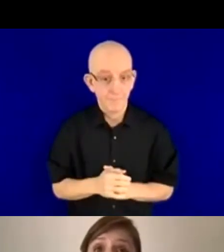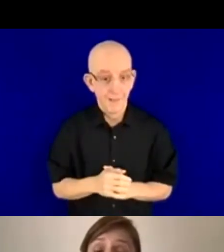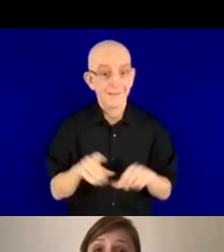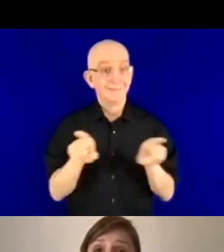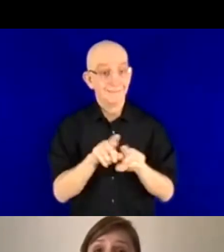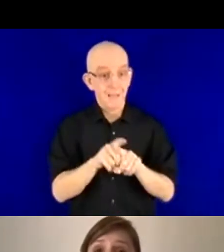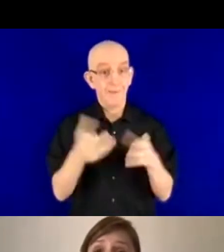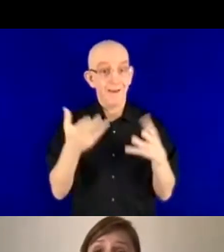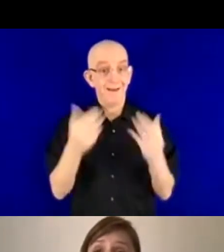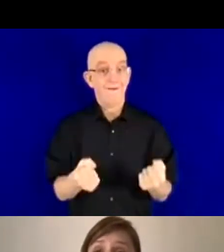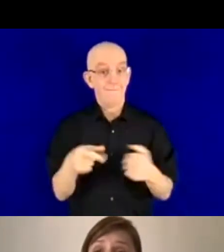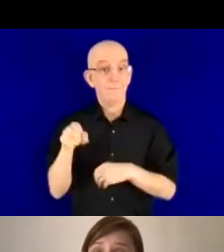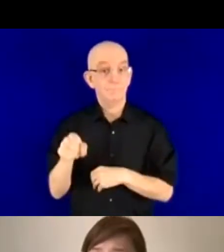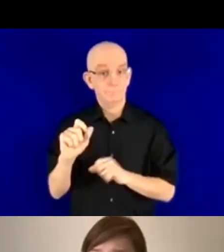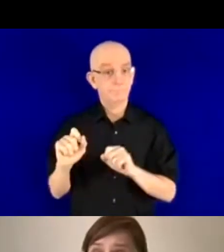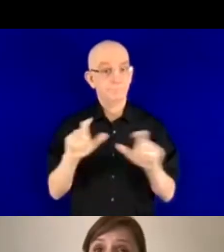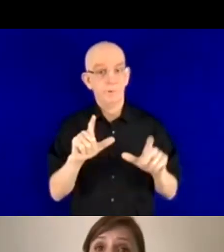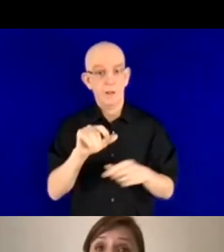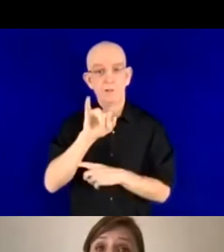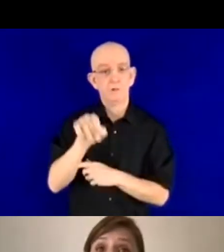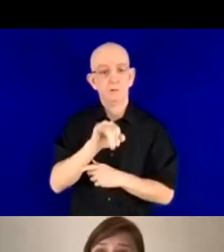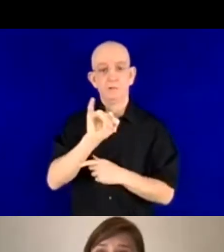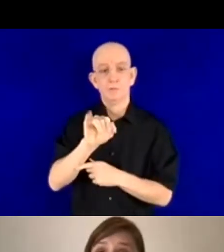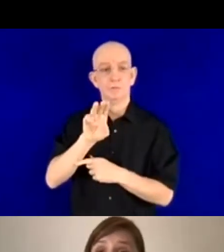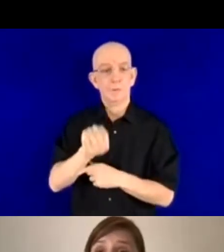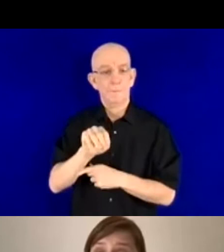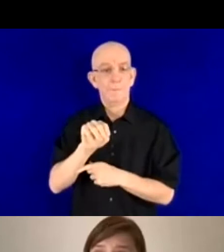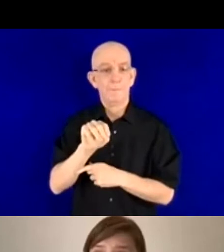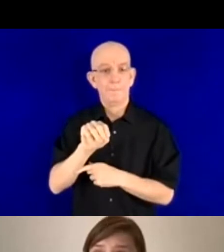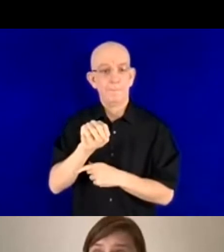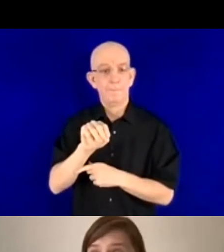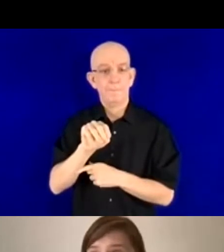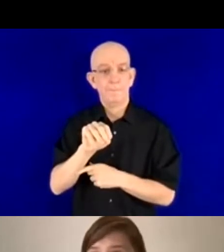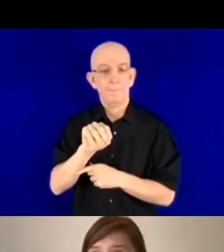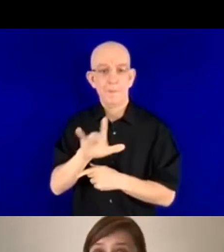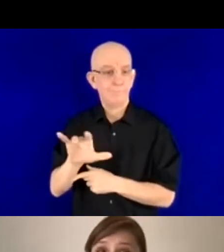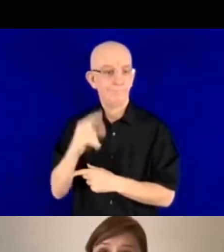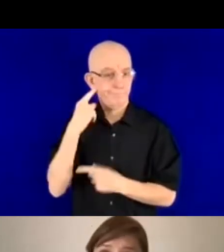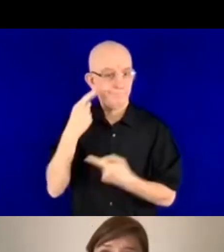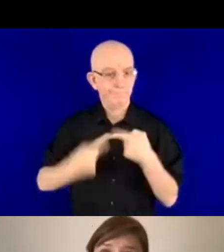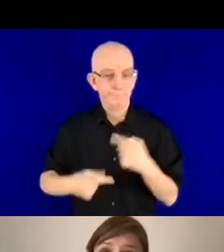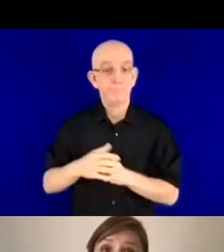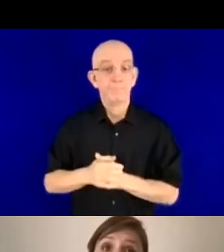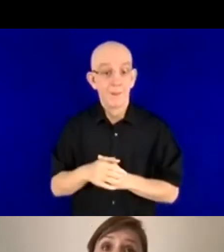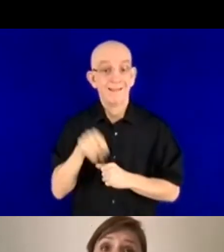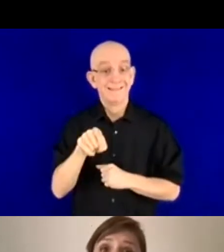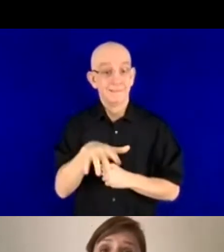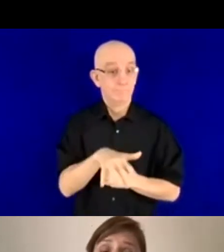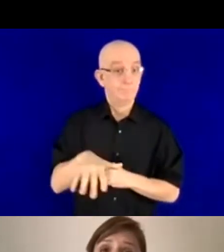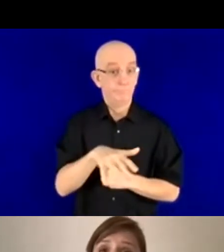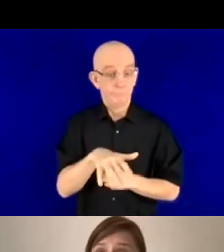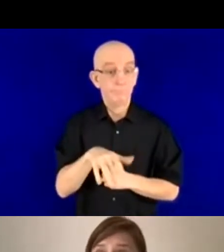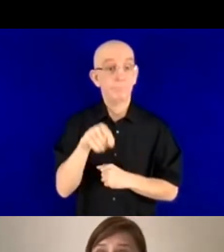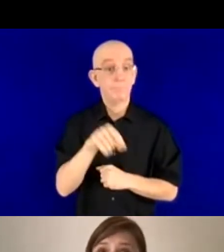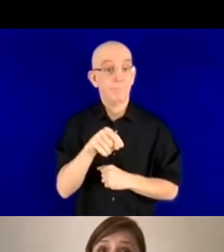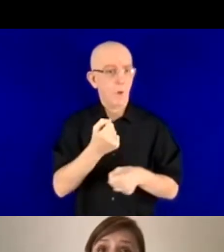pandemic. There has been research on anxiety and stress in ASL English interpreters during the pandemic